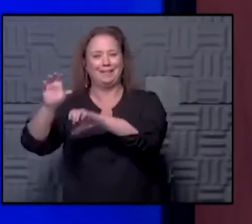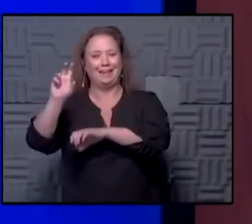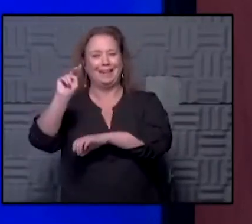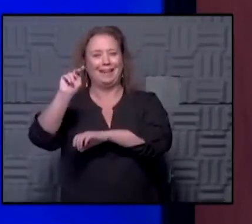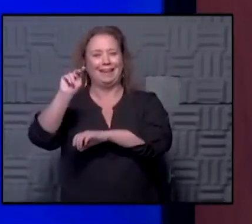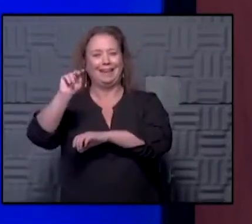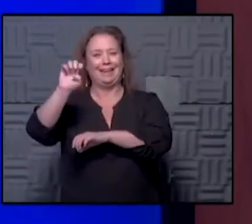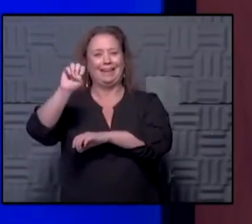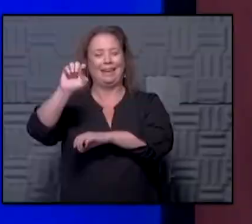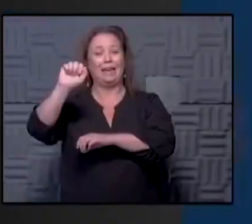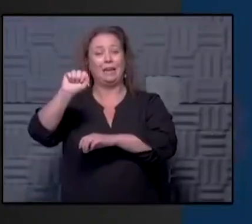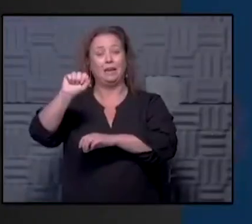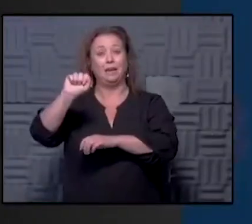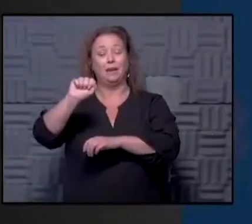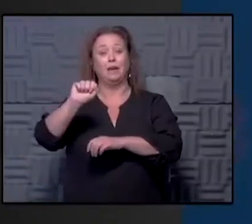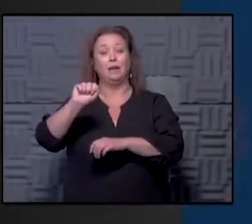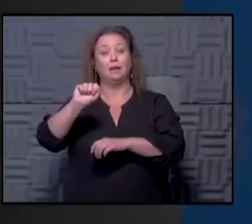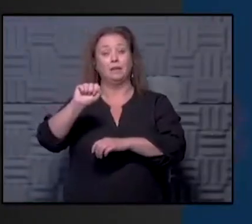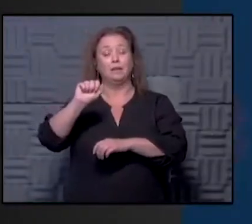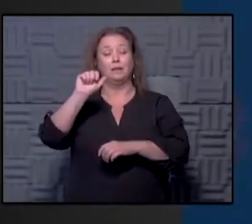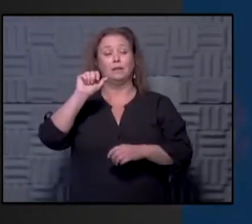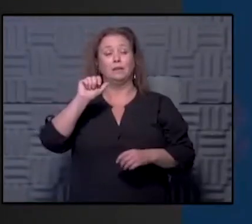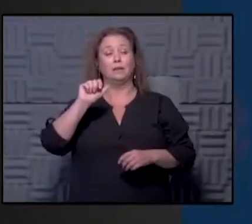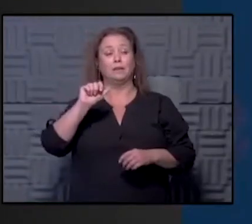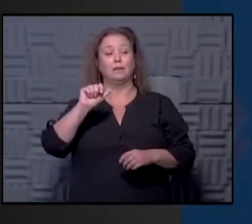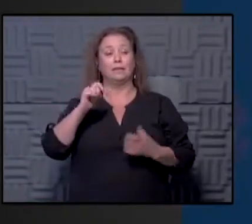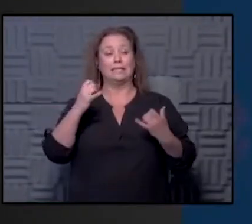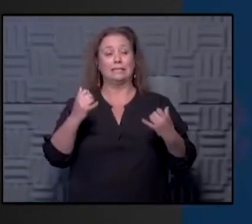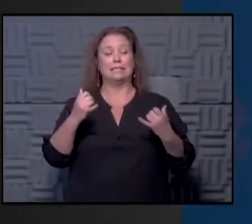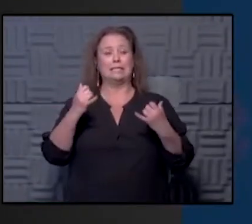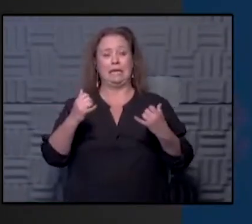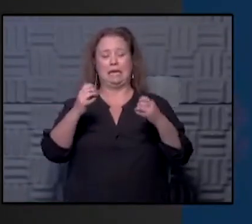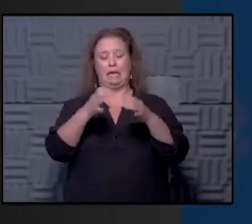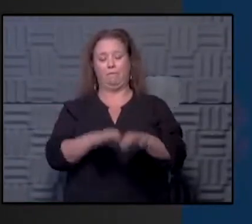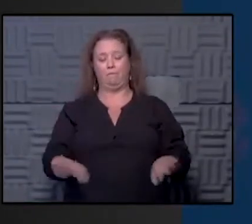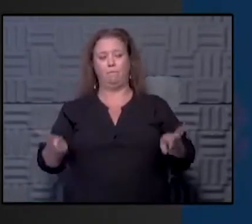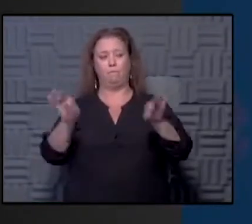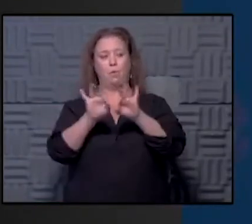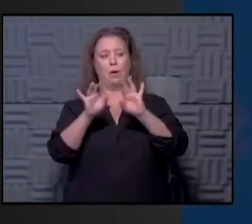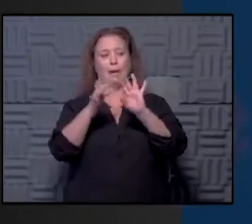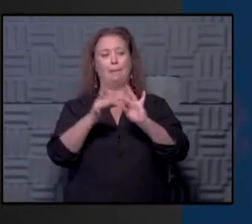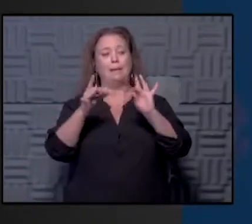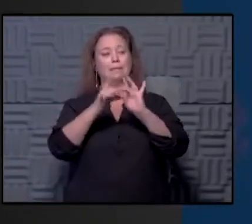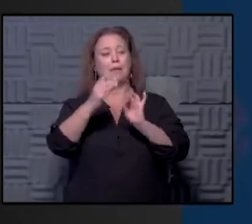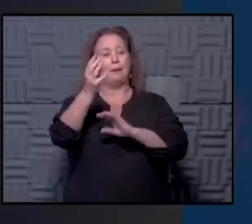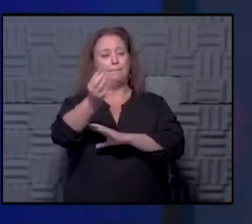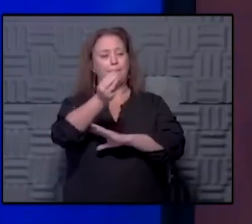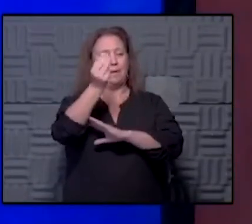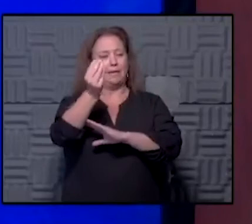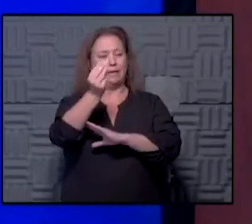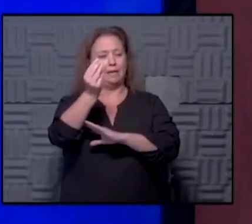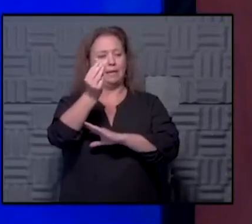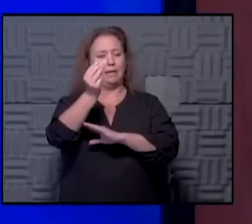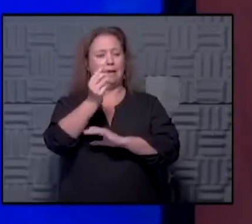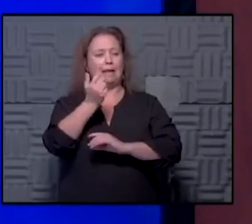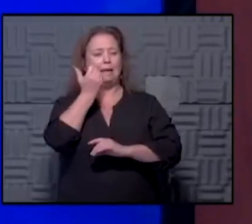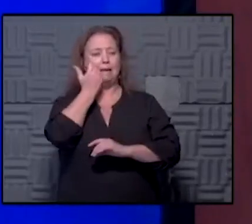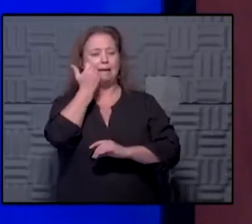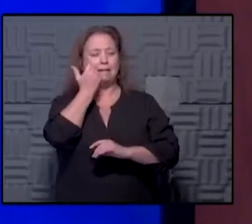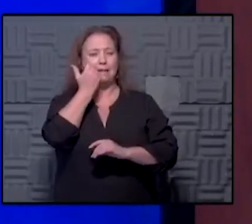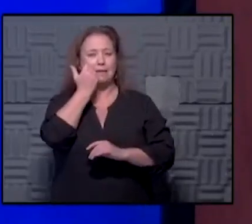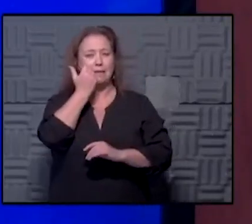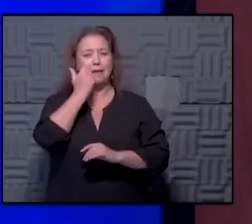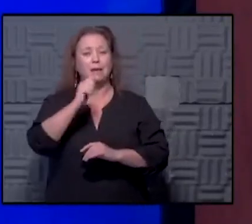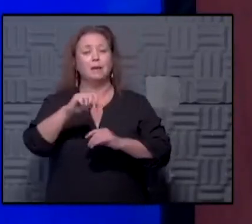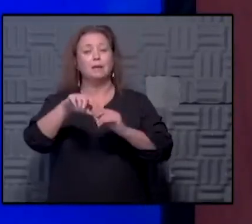NEA. To our listening audience out there today, a couple of important points. On Monday, we have a dentist who's going to be with us, Dr.